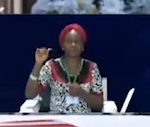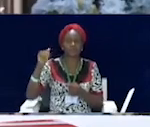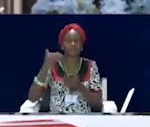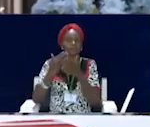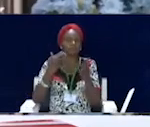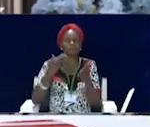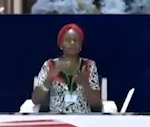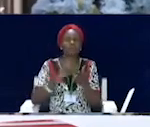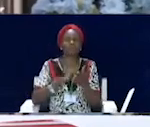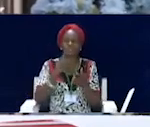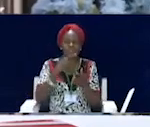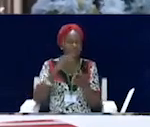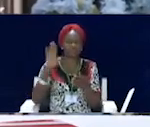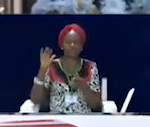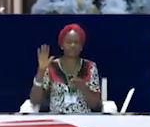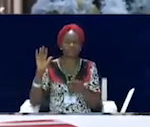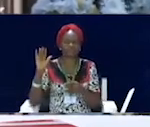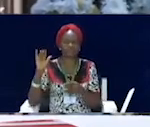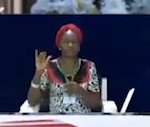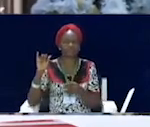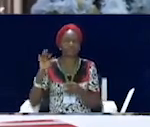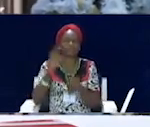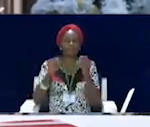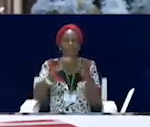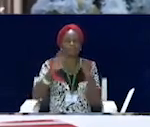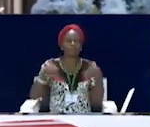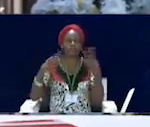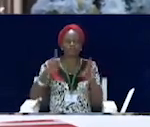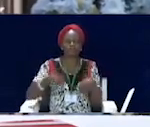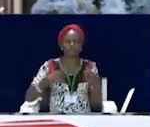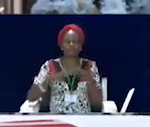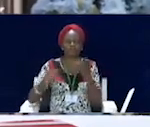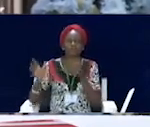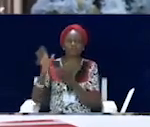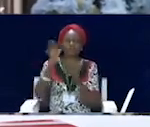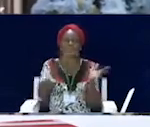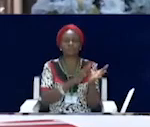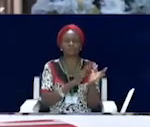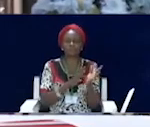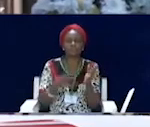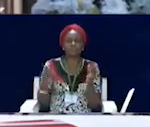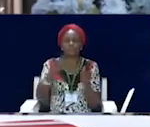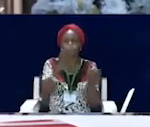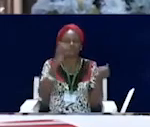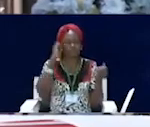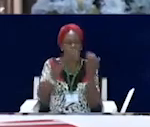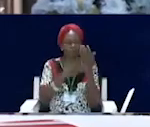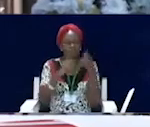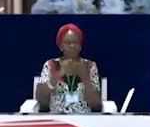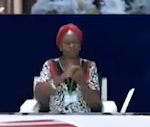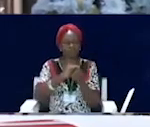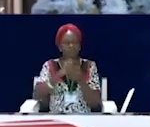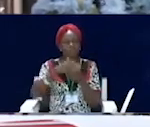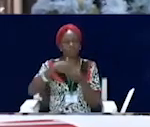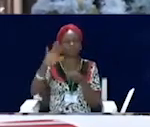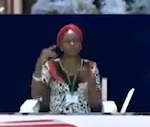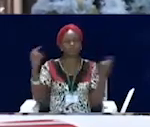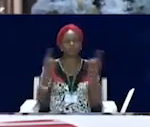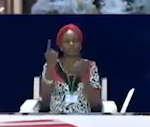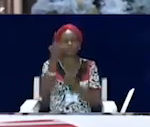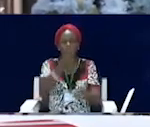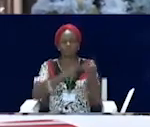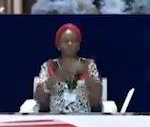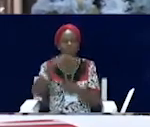Before I say 15, if you want to give your life to Jesus, if you want his blood to wash away your sins, come and